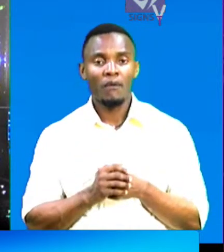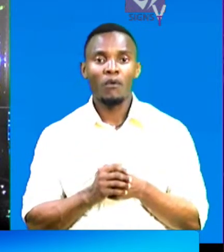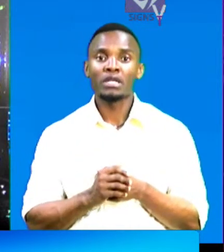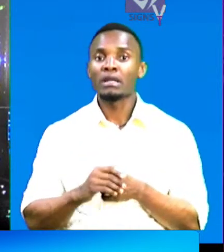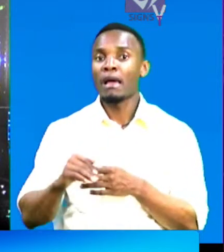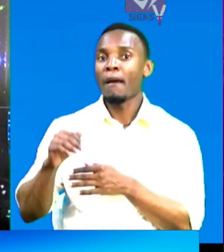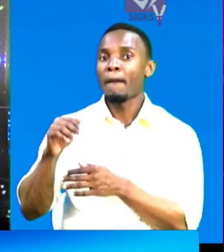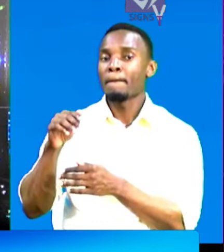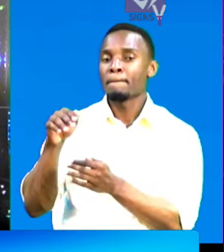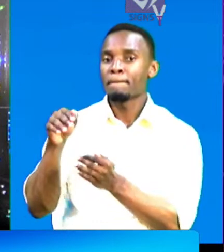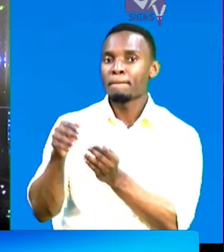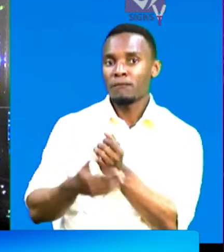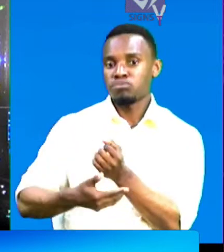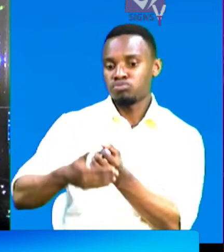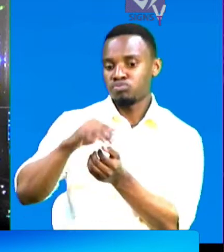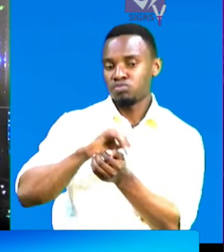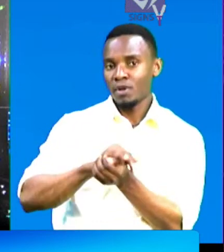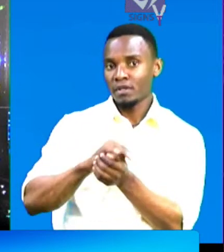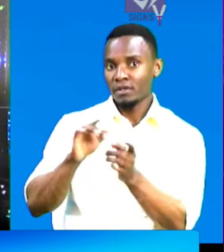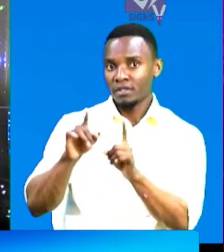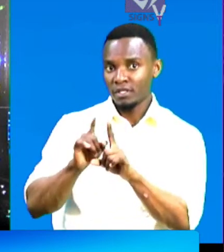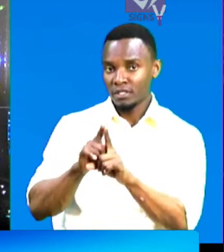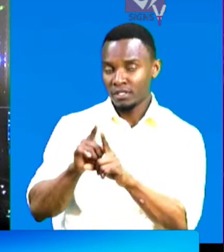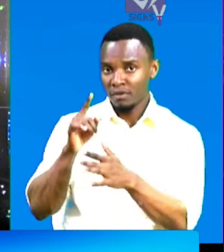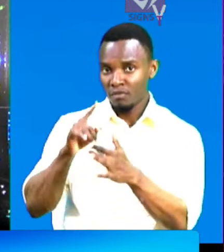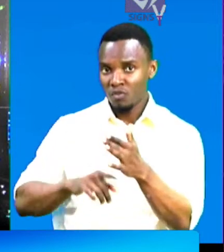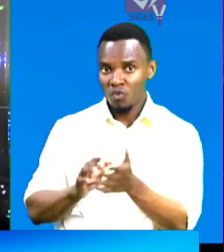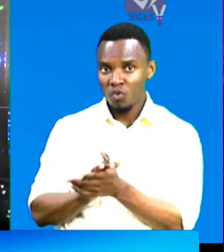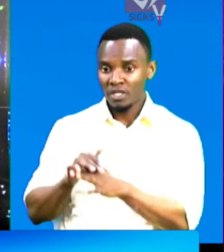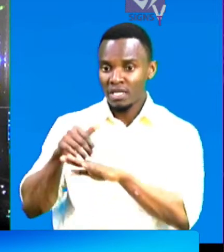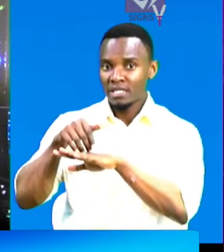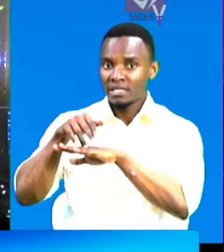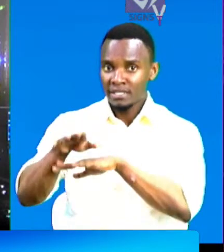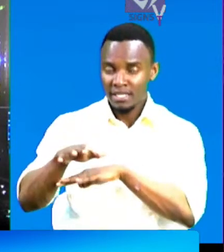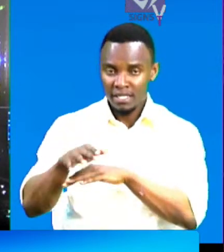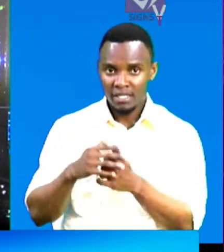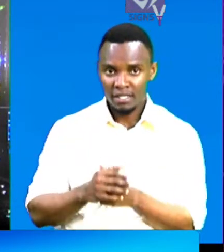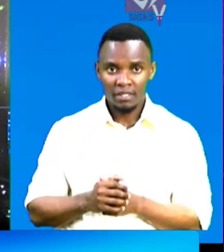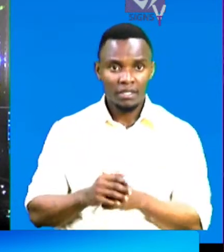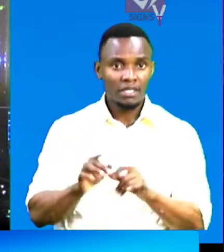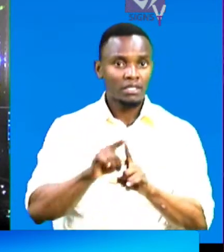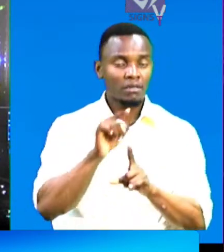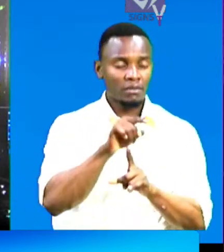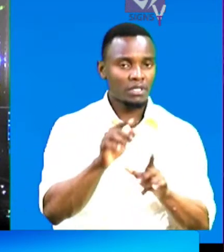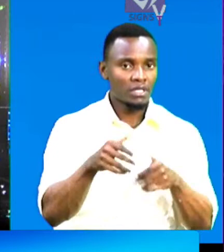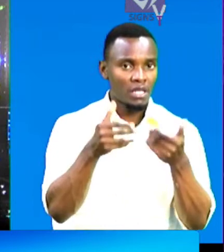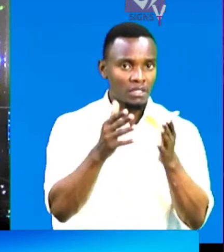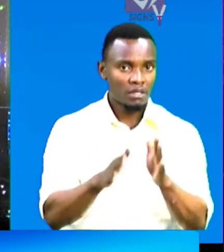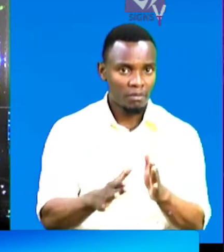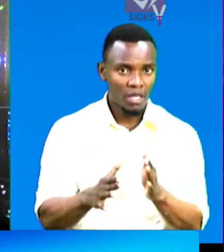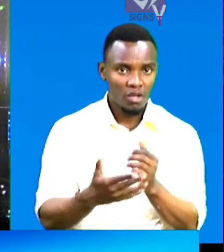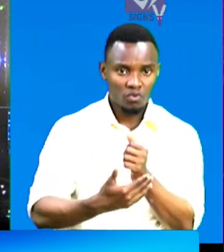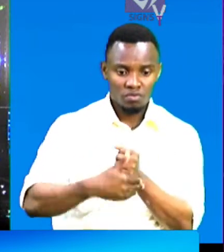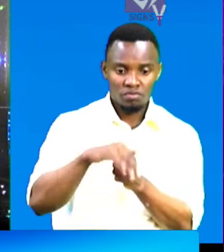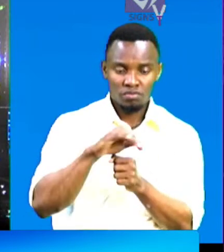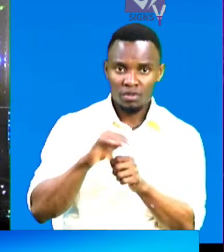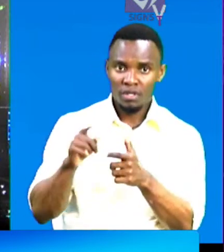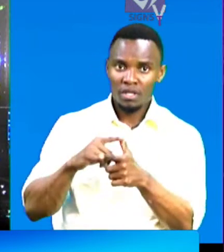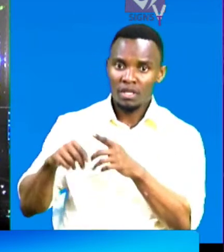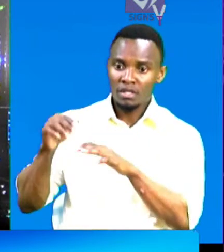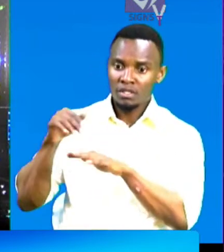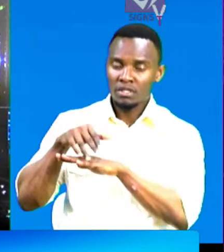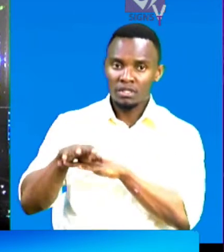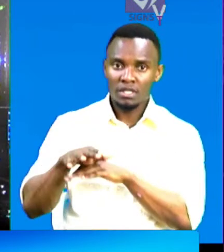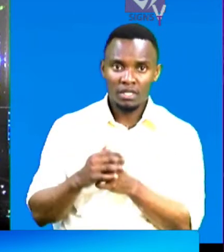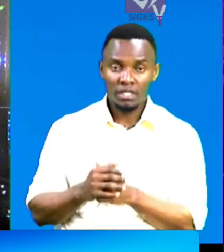Of course the supplier will just package and ship the products. As